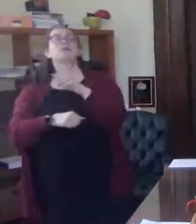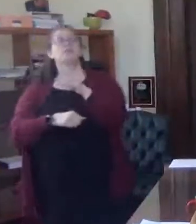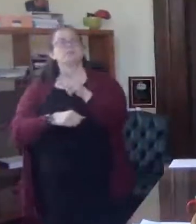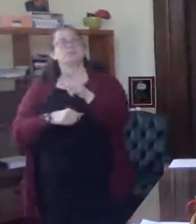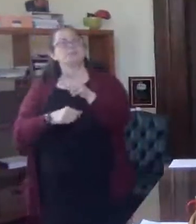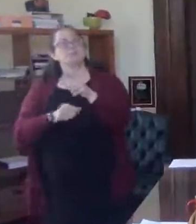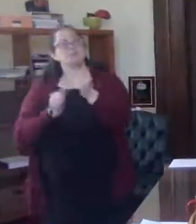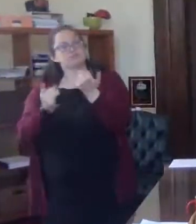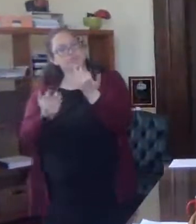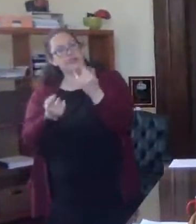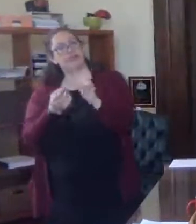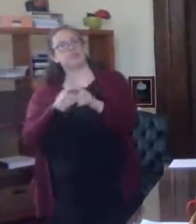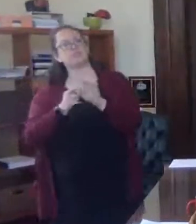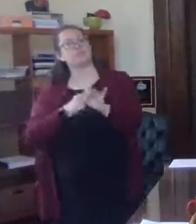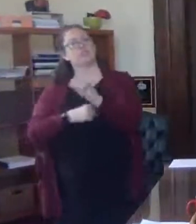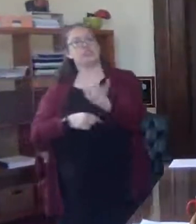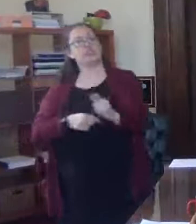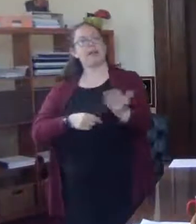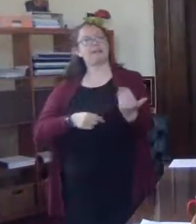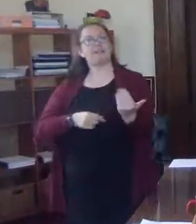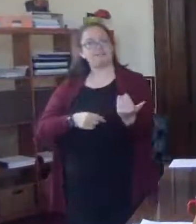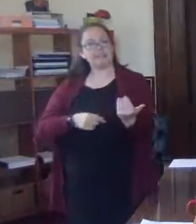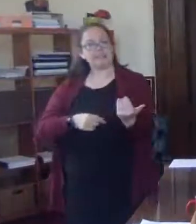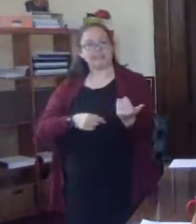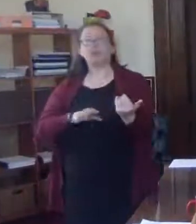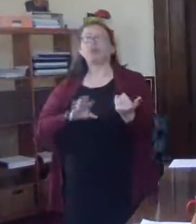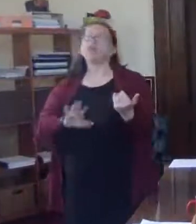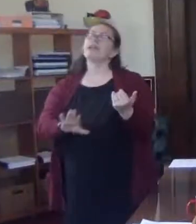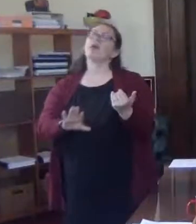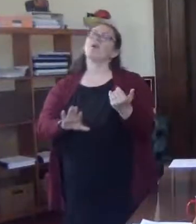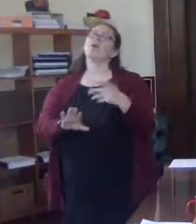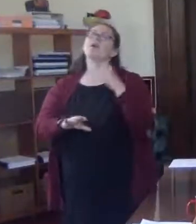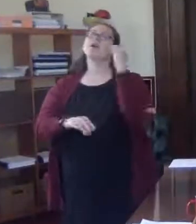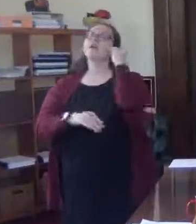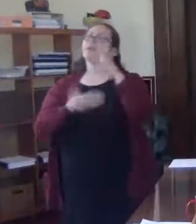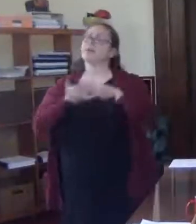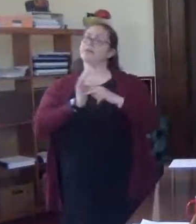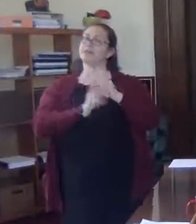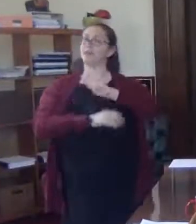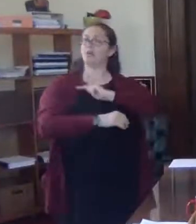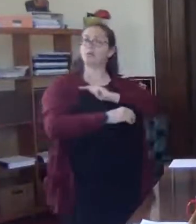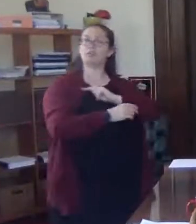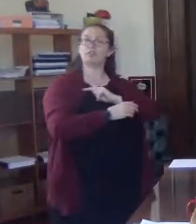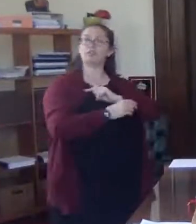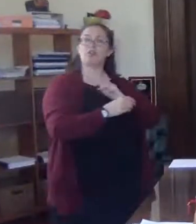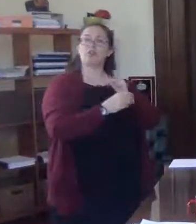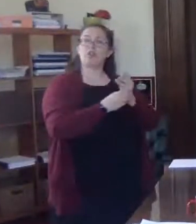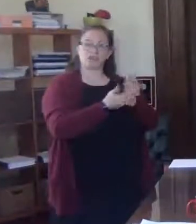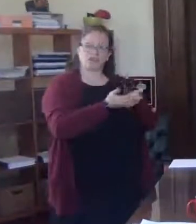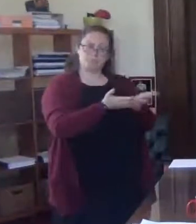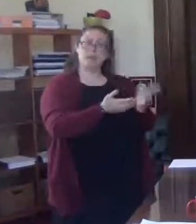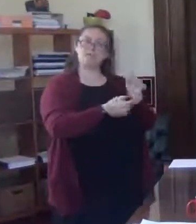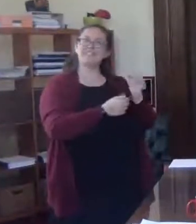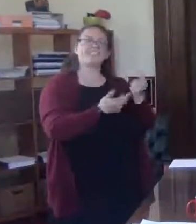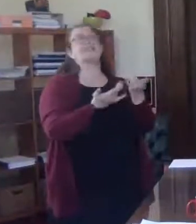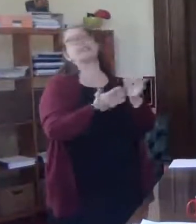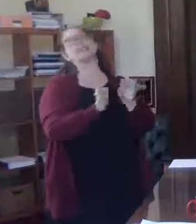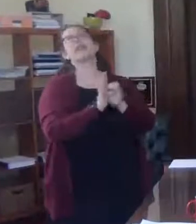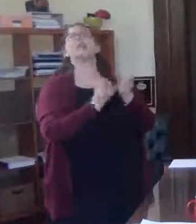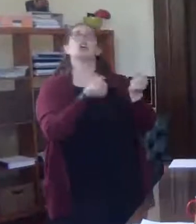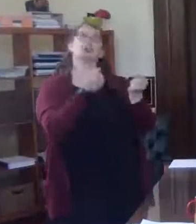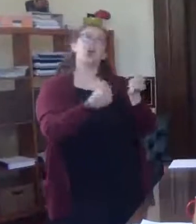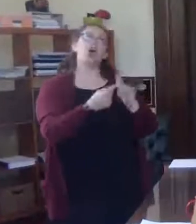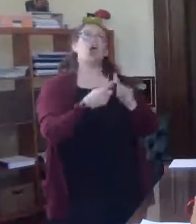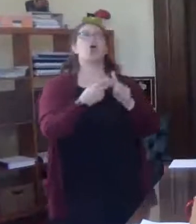to pay your earnings tax. Now, if you're talking about maybe personal property tax on a car or real estate tax